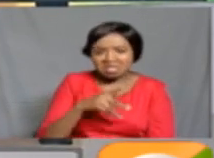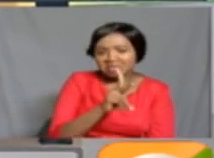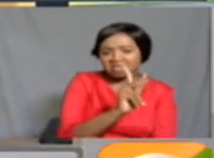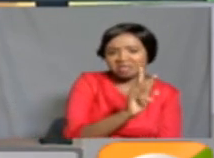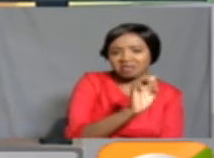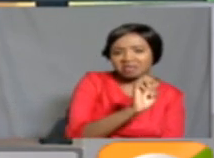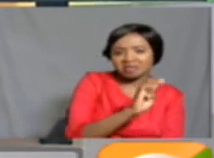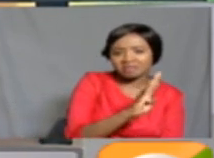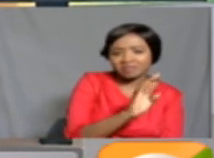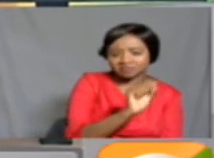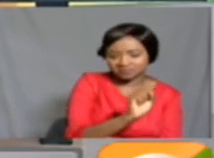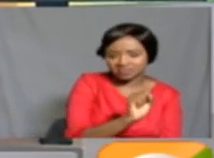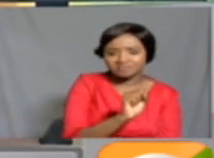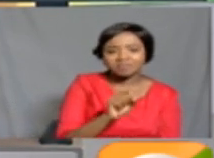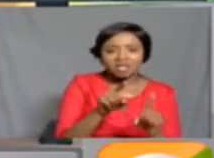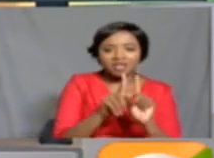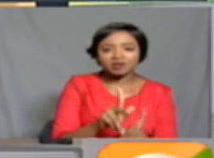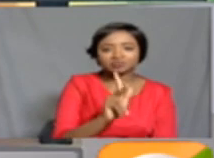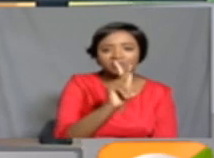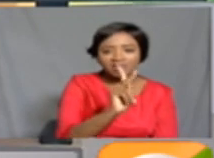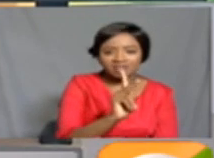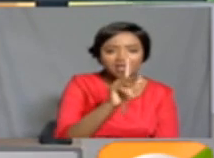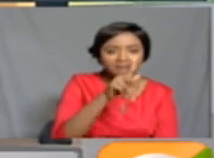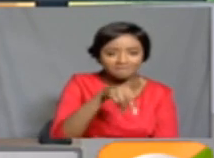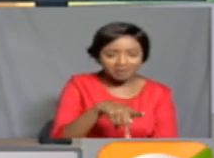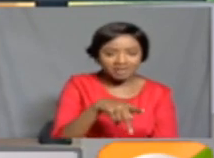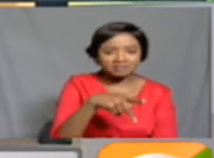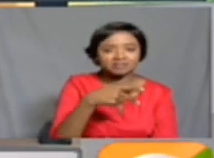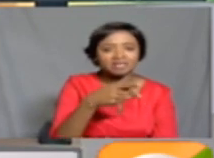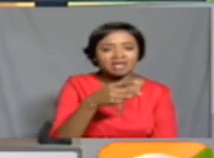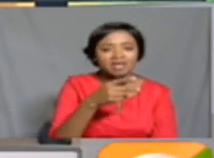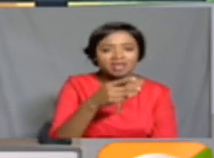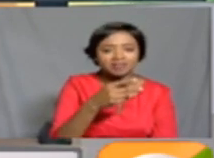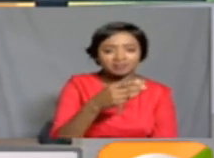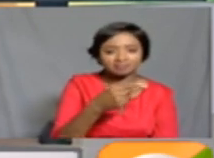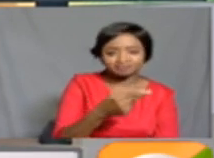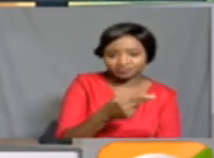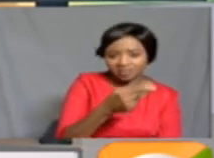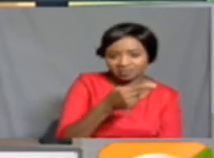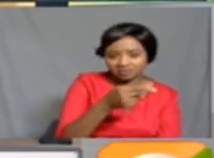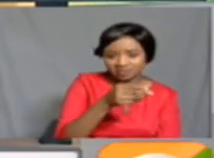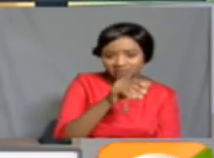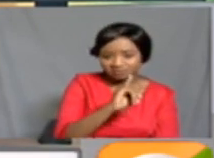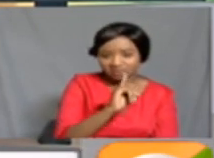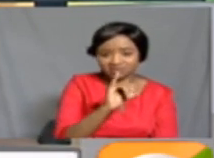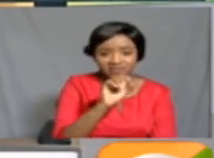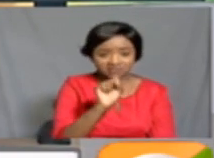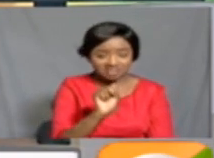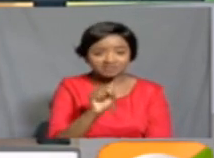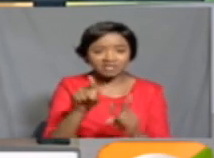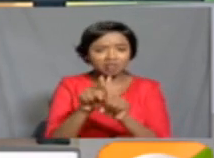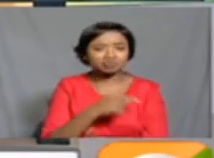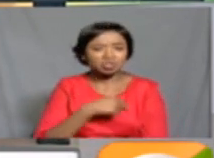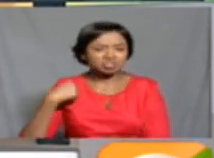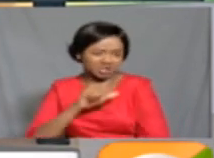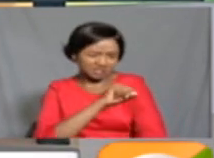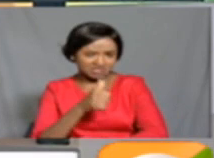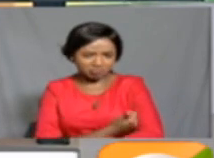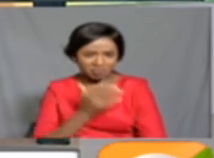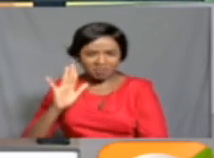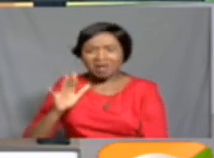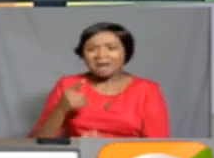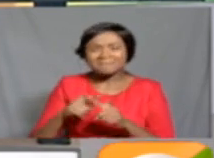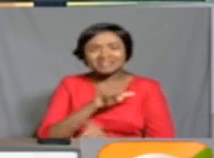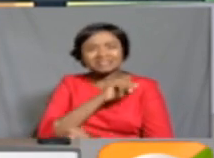Kenya Plant Health Inspectorate Service, as well as Chinese authorities. Now, what is the market like in